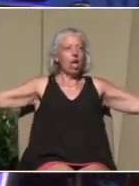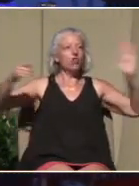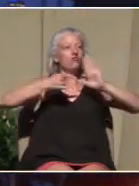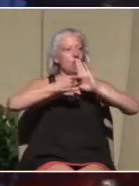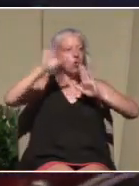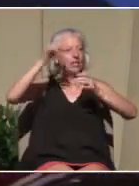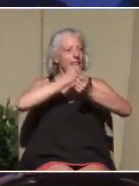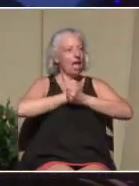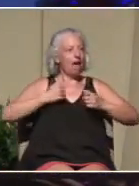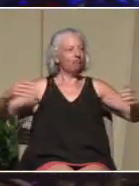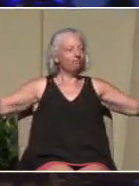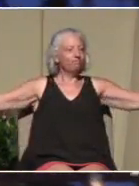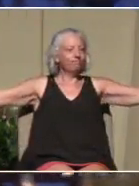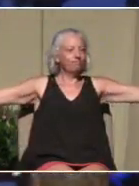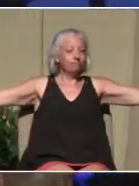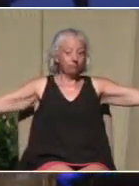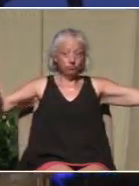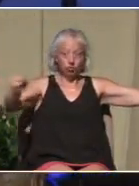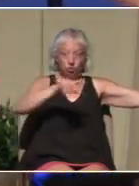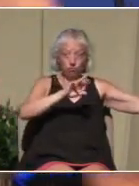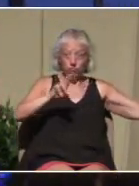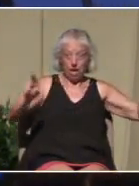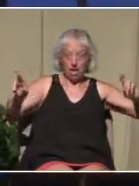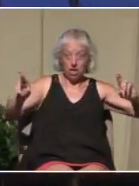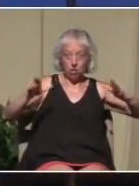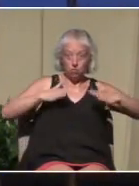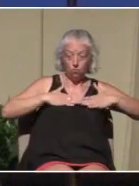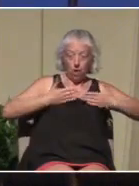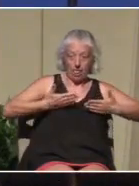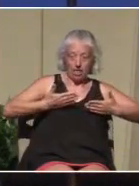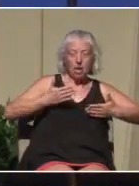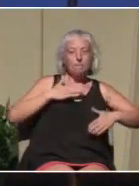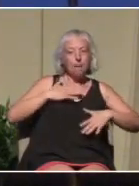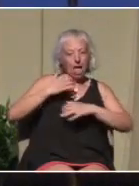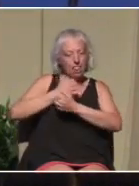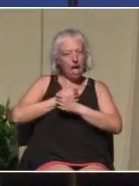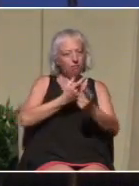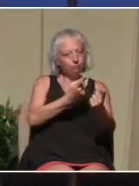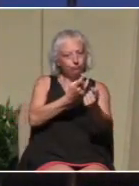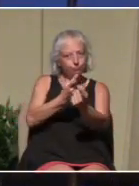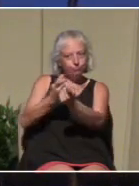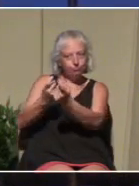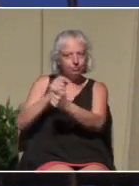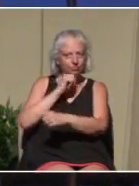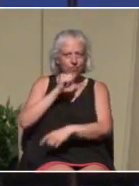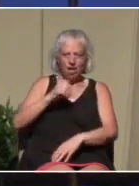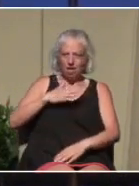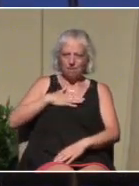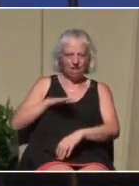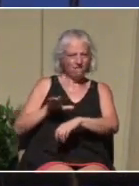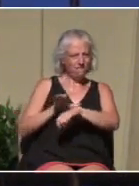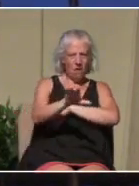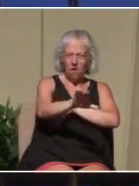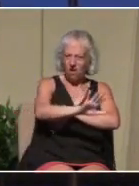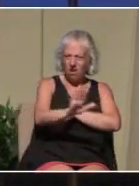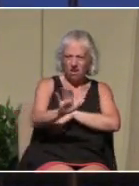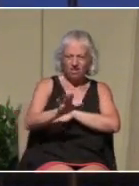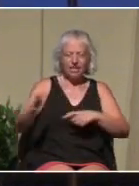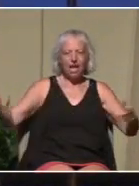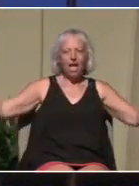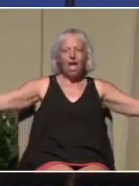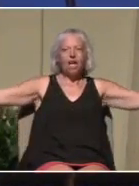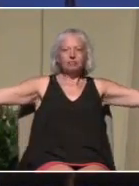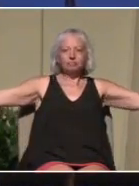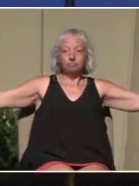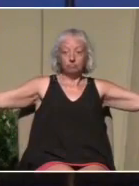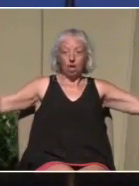ready, when you're willing, I want it to be my love that attracts you, not my forcing anything on you."